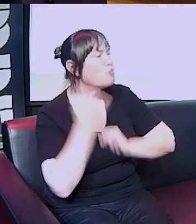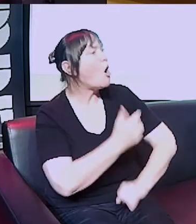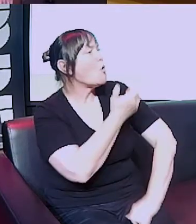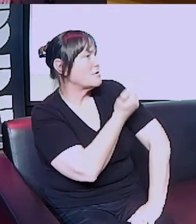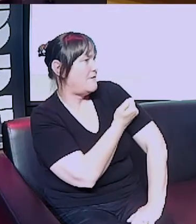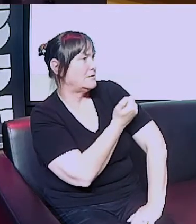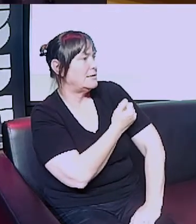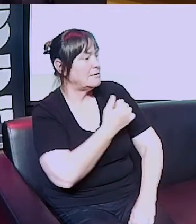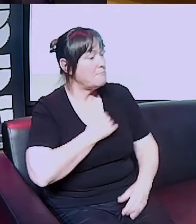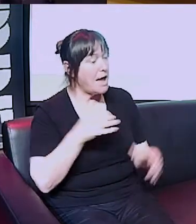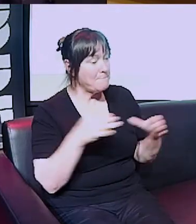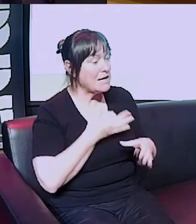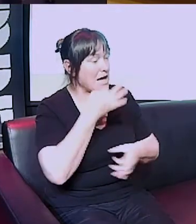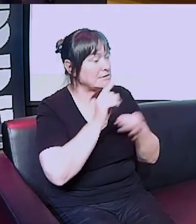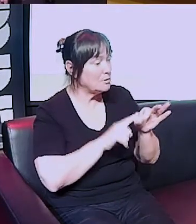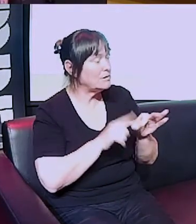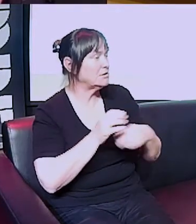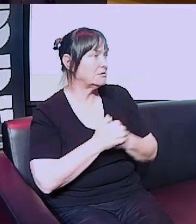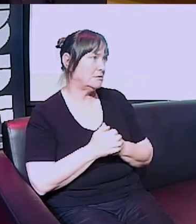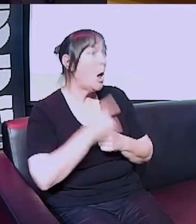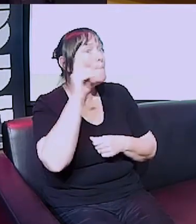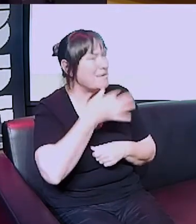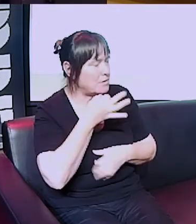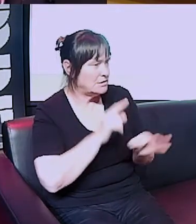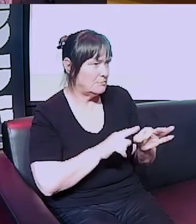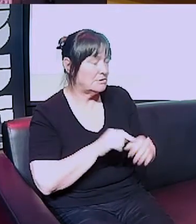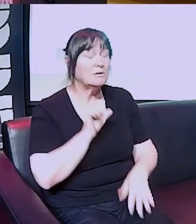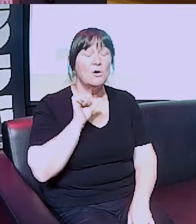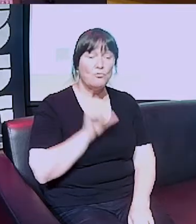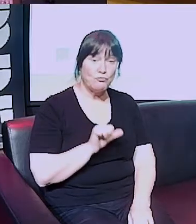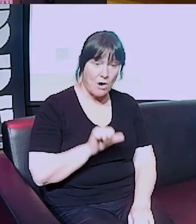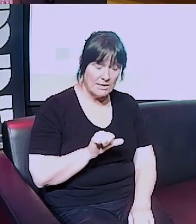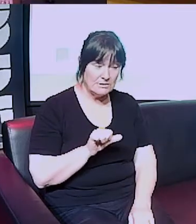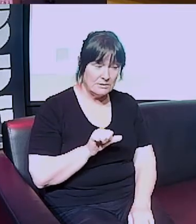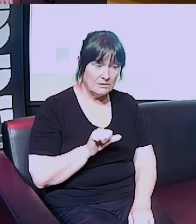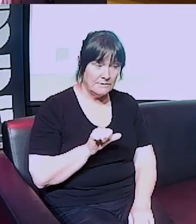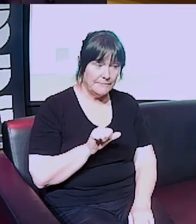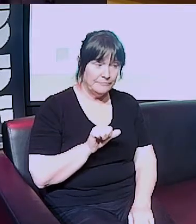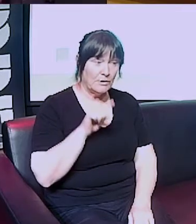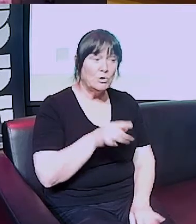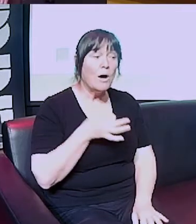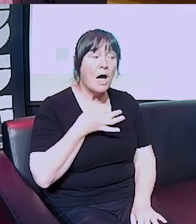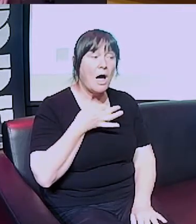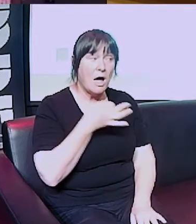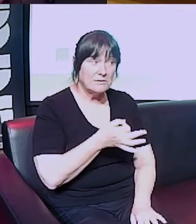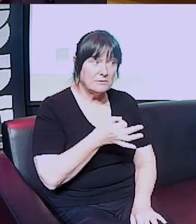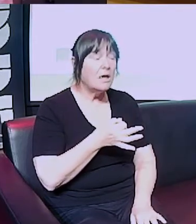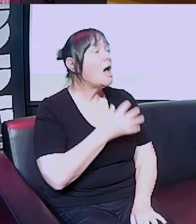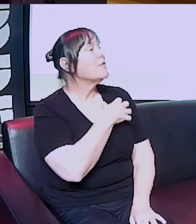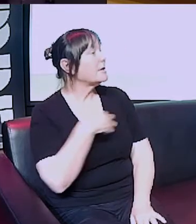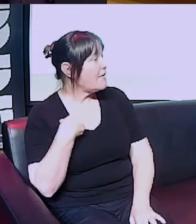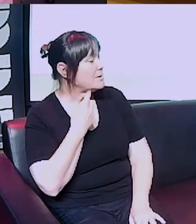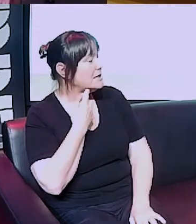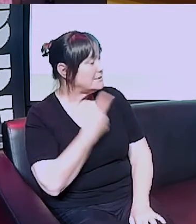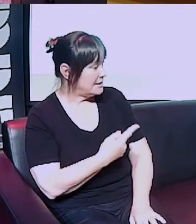of questions. Very good. The people are. And as you said, you are asked to do that. There is still a choice. The government has